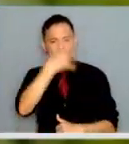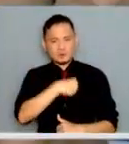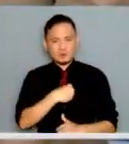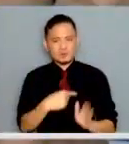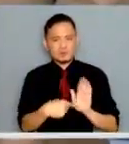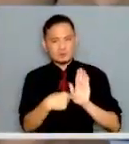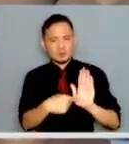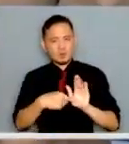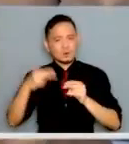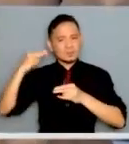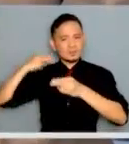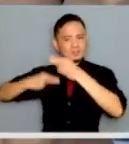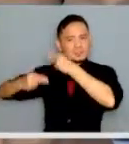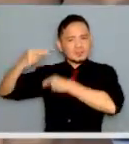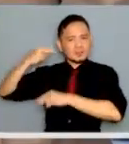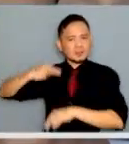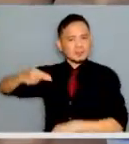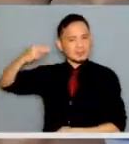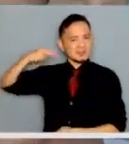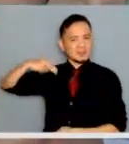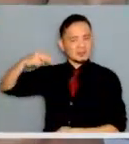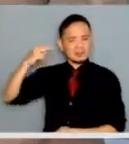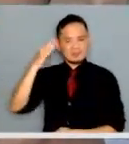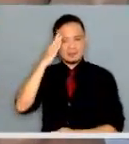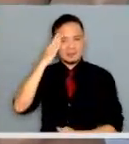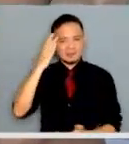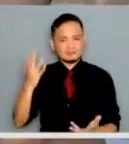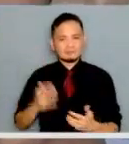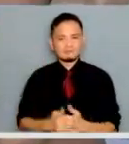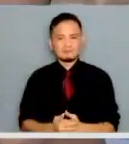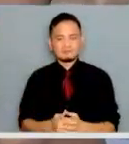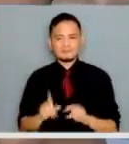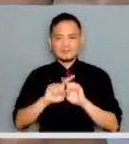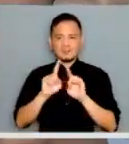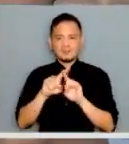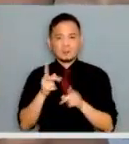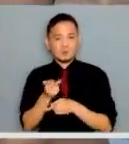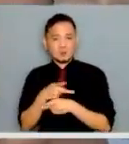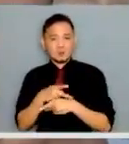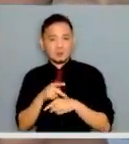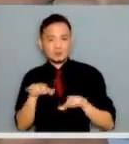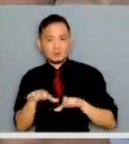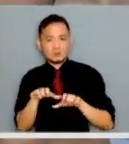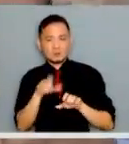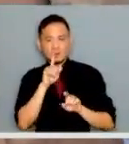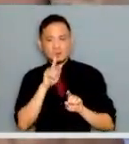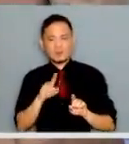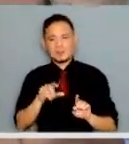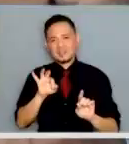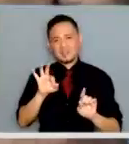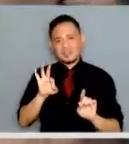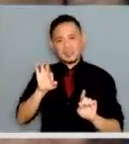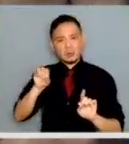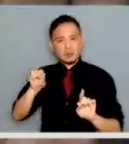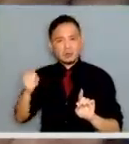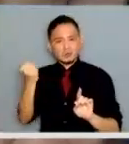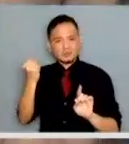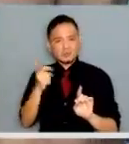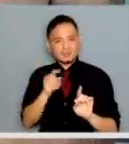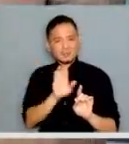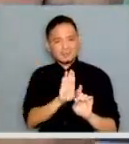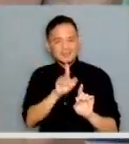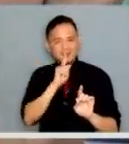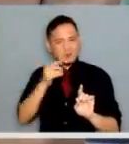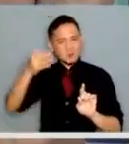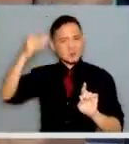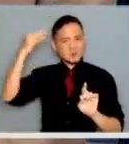history. Sinasabi nga rin ng production namin, it's already the late 1900s. So it's something that it's